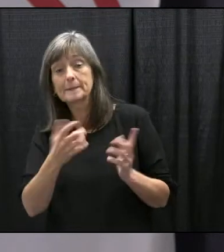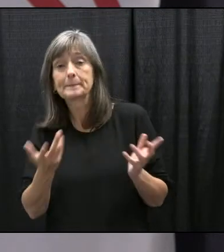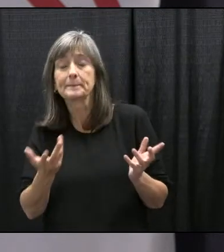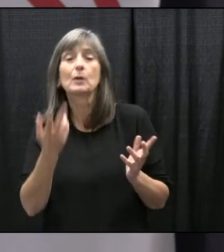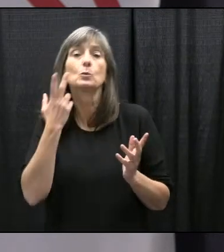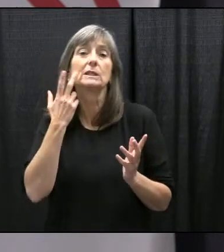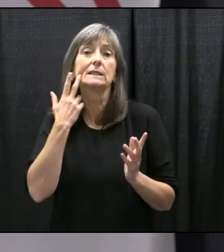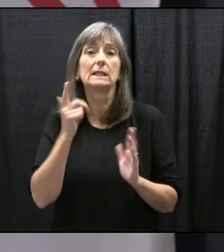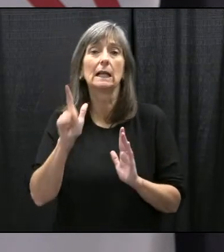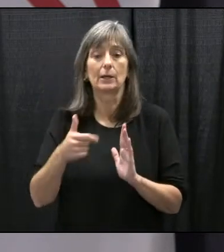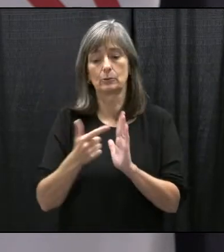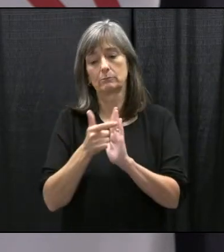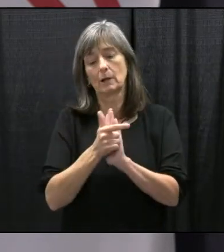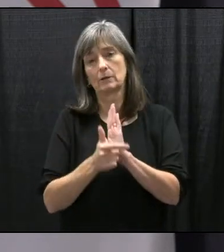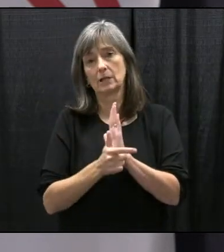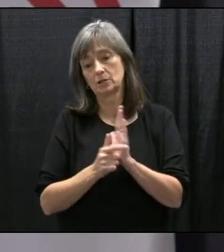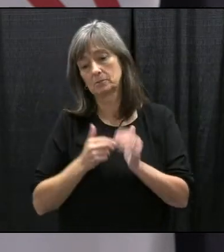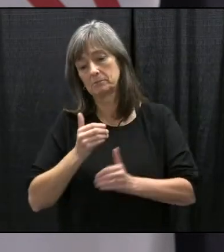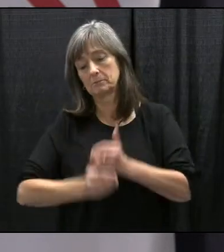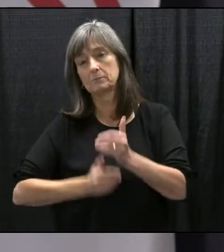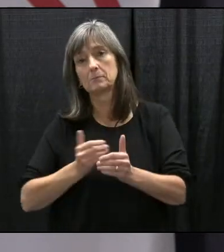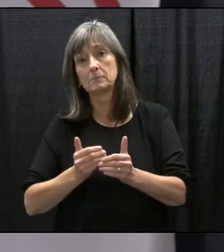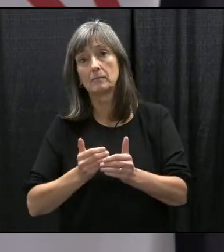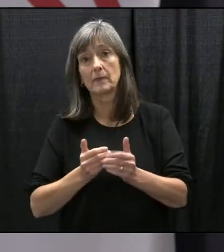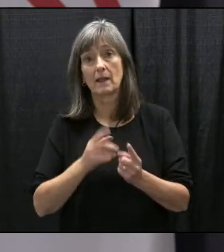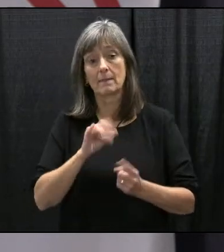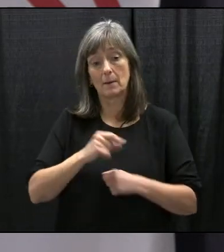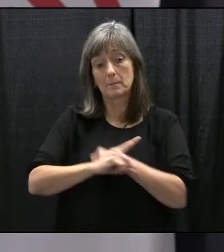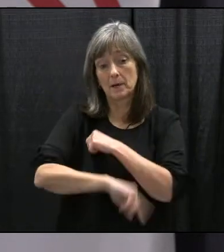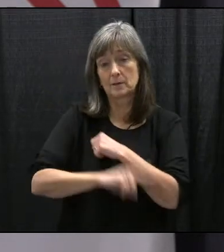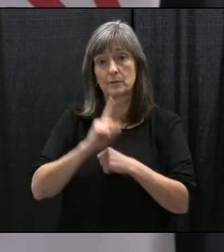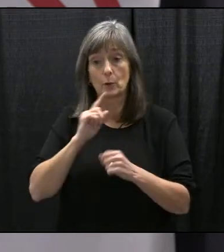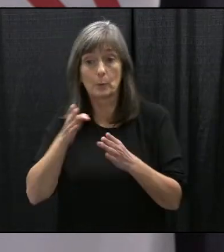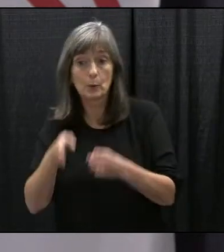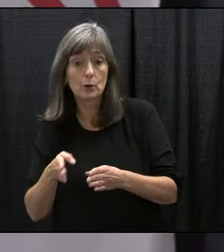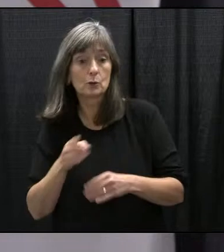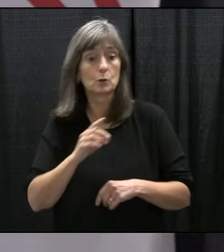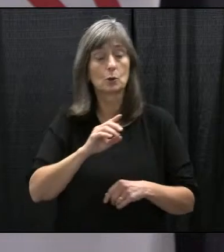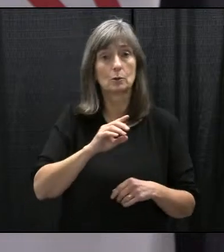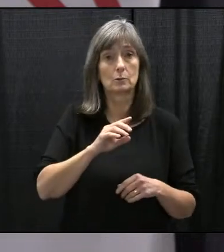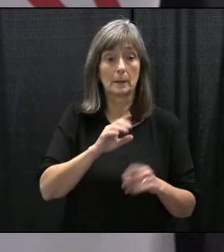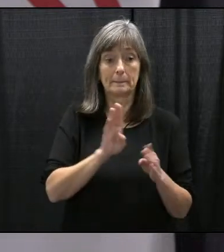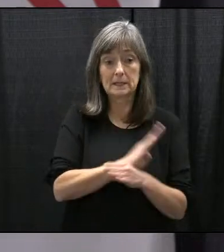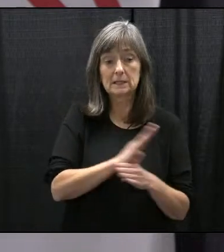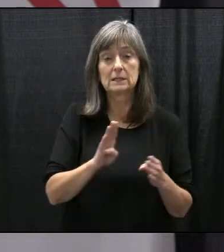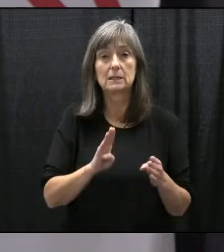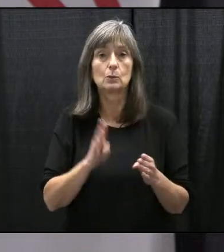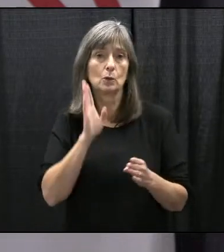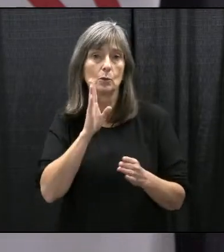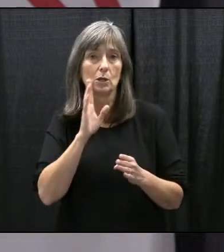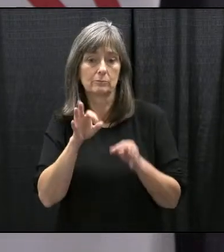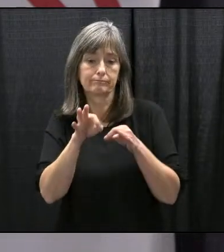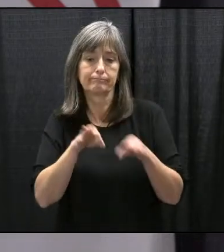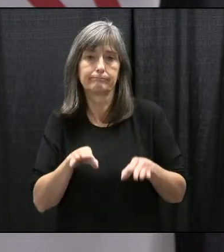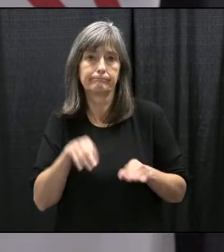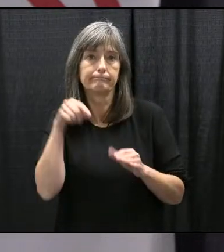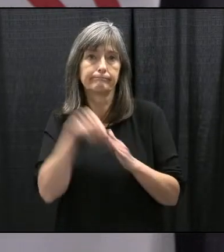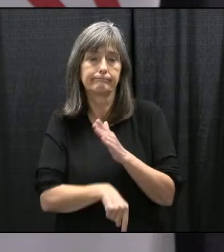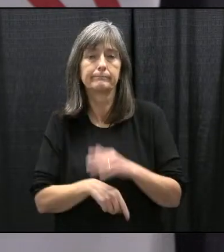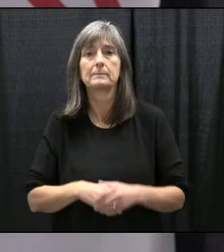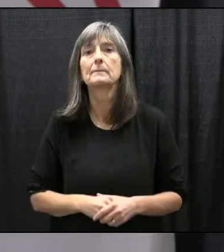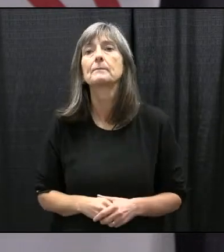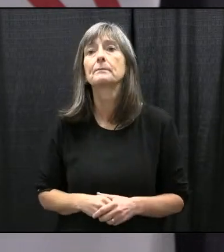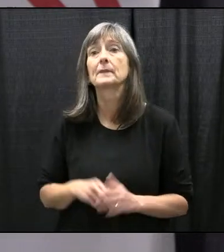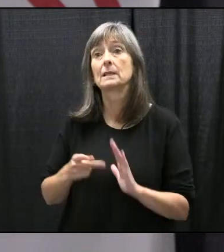be for the individual and/or business, and they will also be spelled out in regulation once they're developed. And do I get